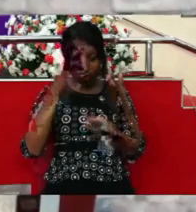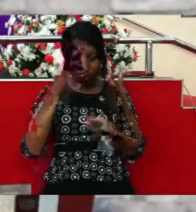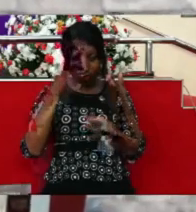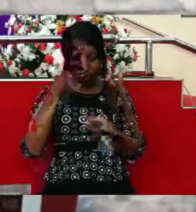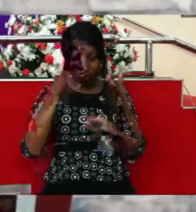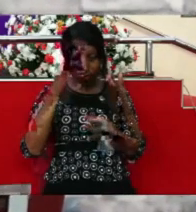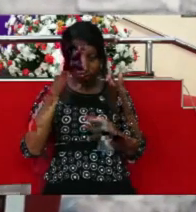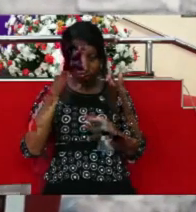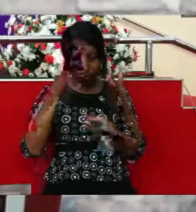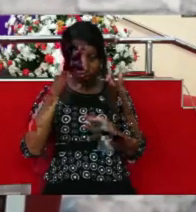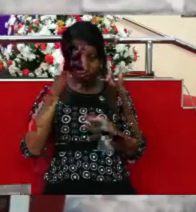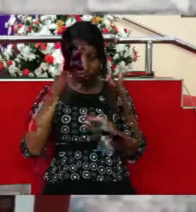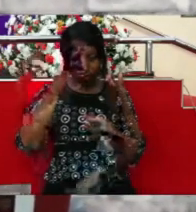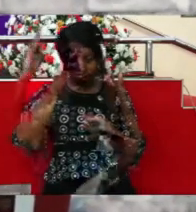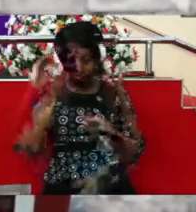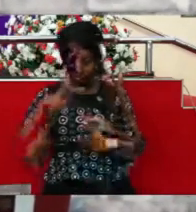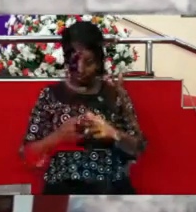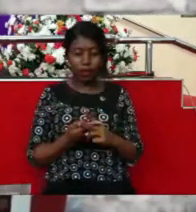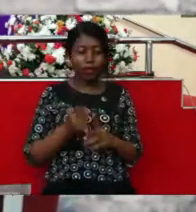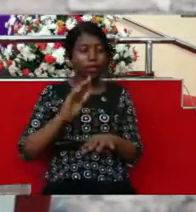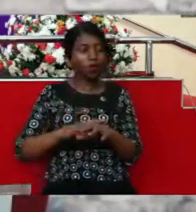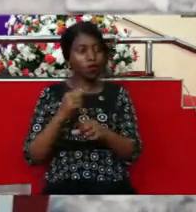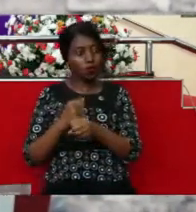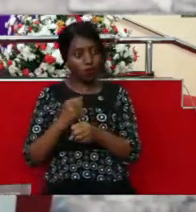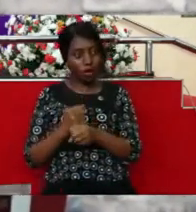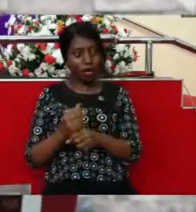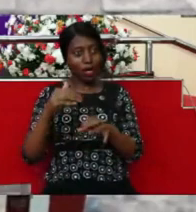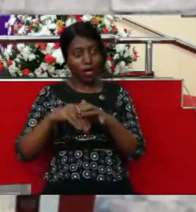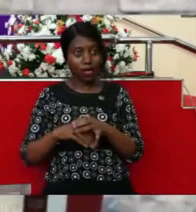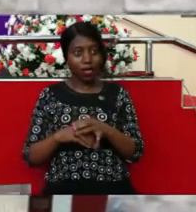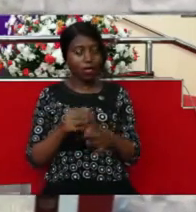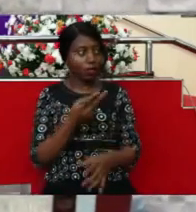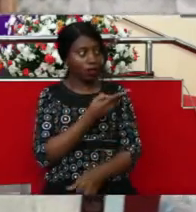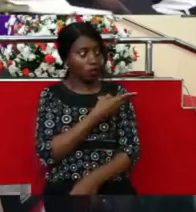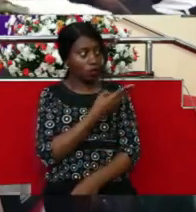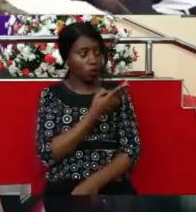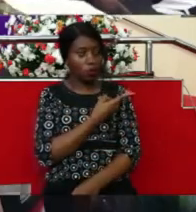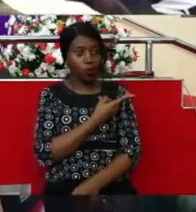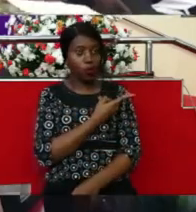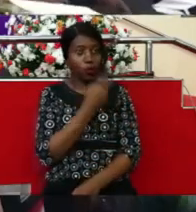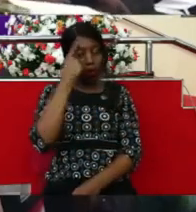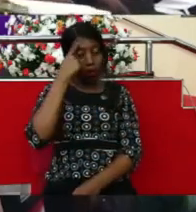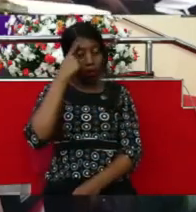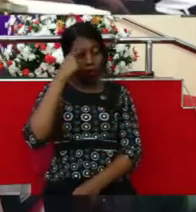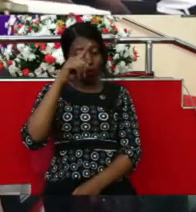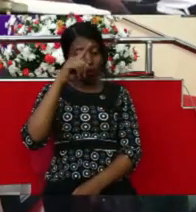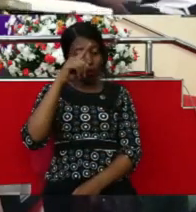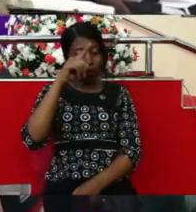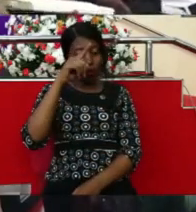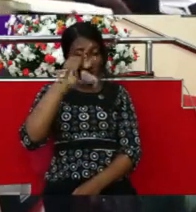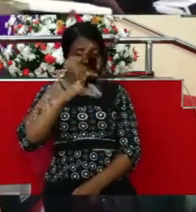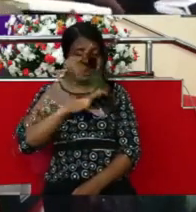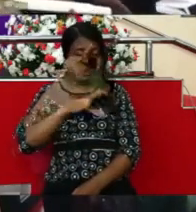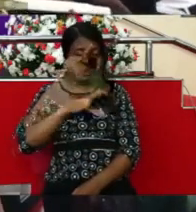That God started a good work in them. Mungu alianzisha kazi jema ndani mwao. For your benefit and my benefit. Kwa manufaa